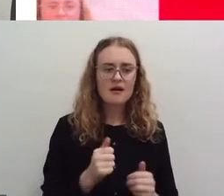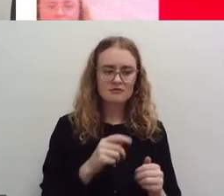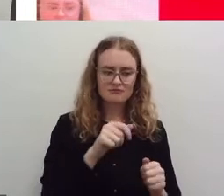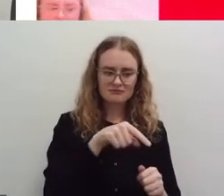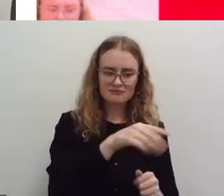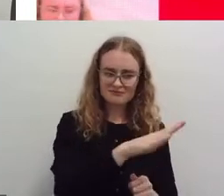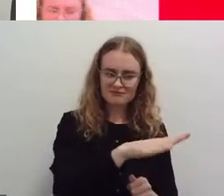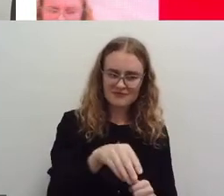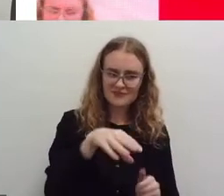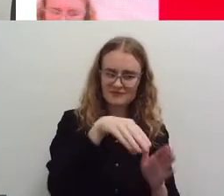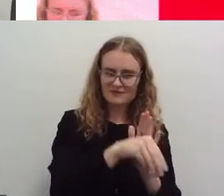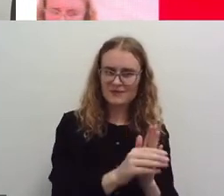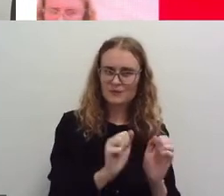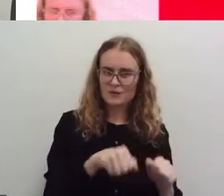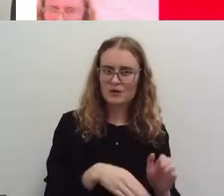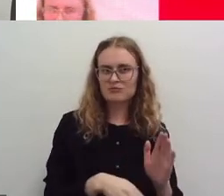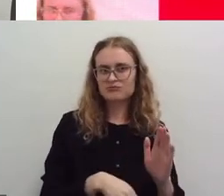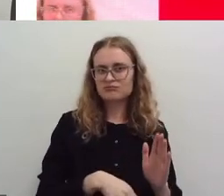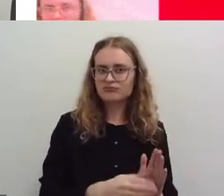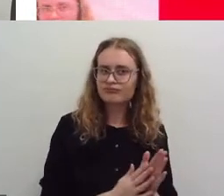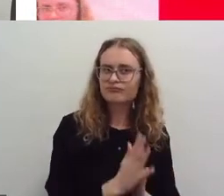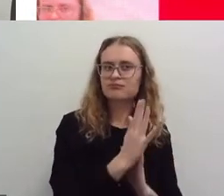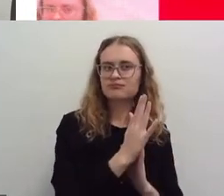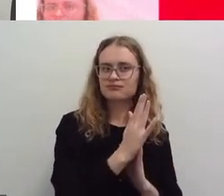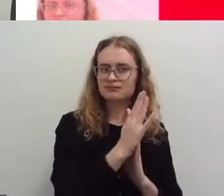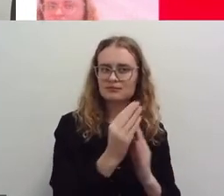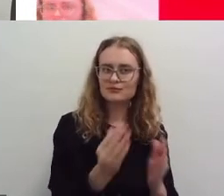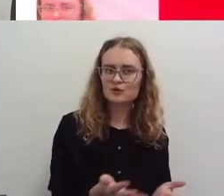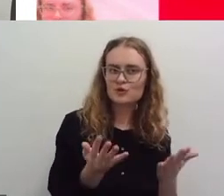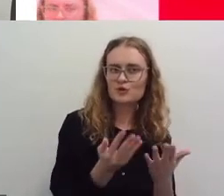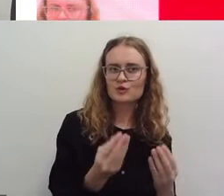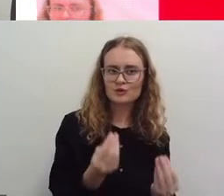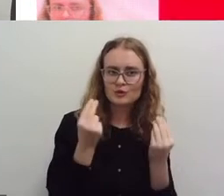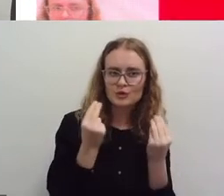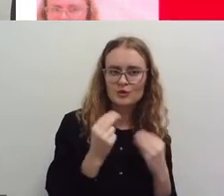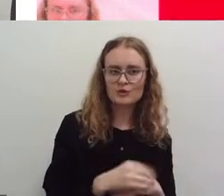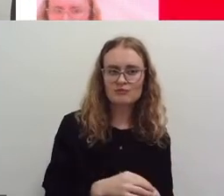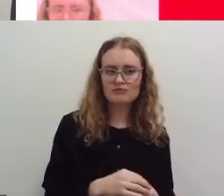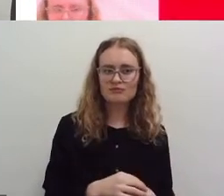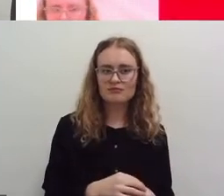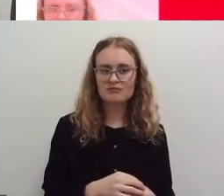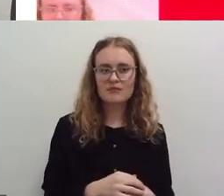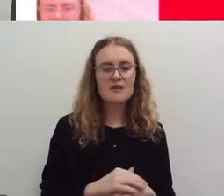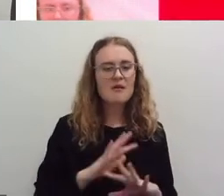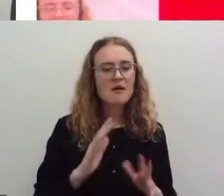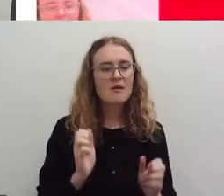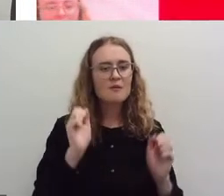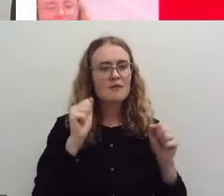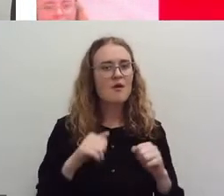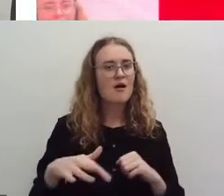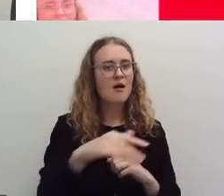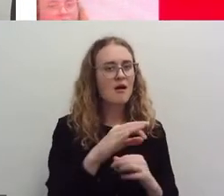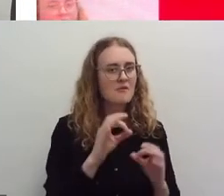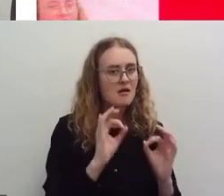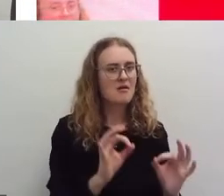good environment, or is it more a way that it is not defined by